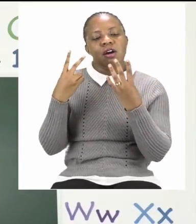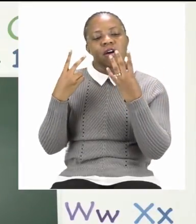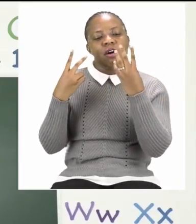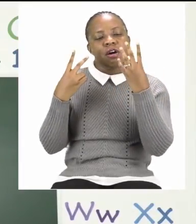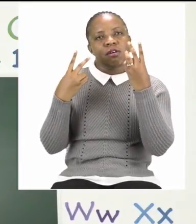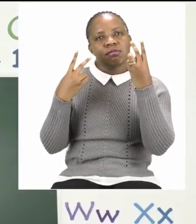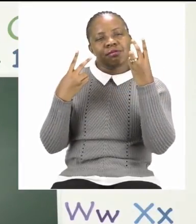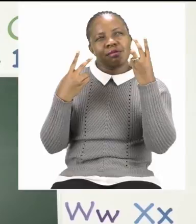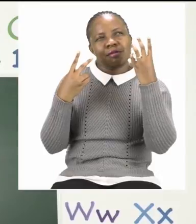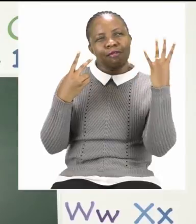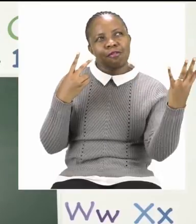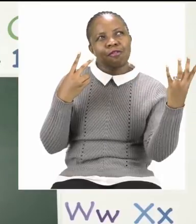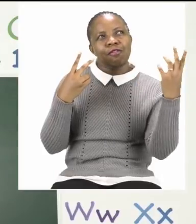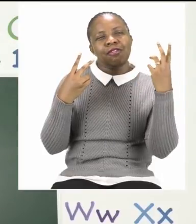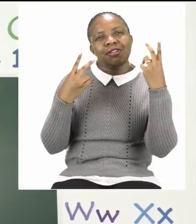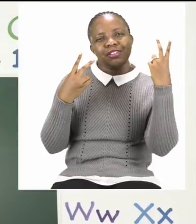41,